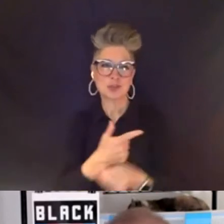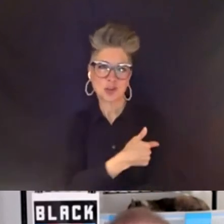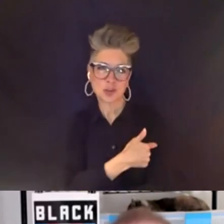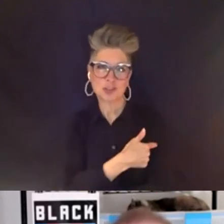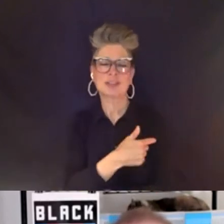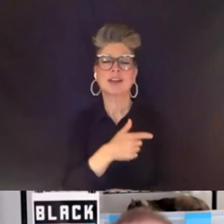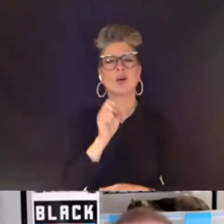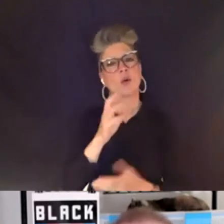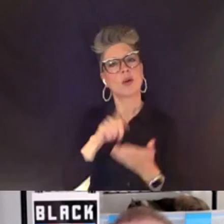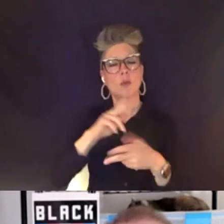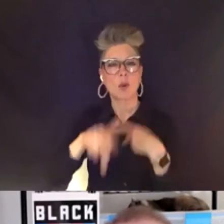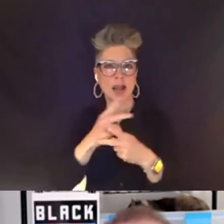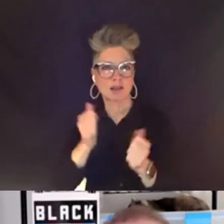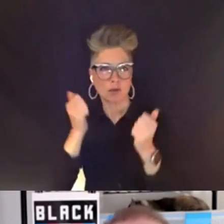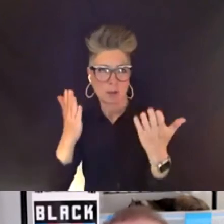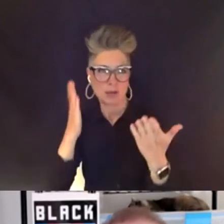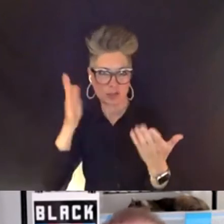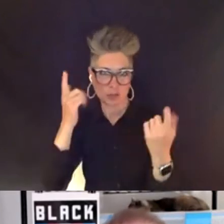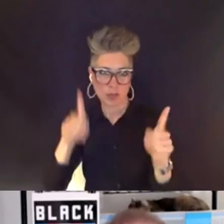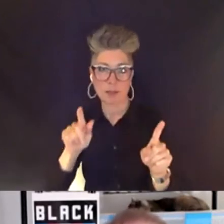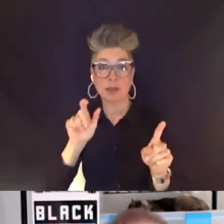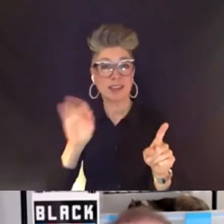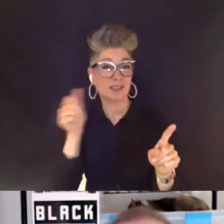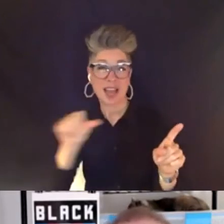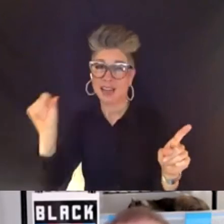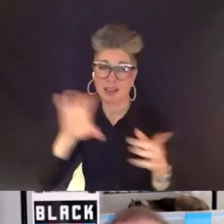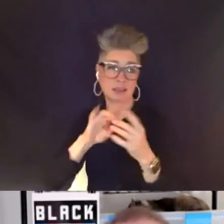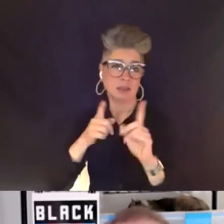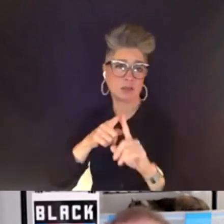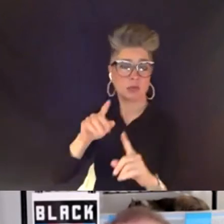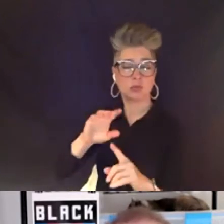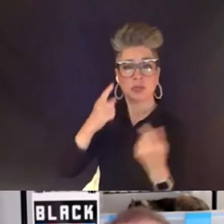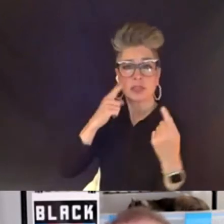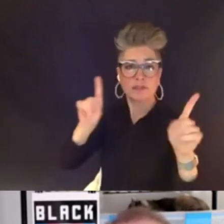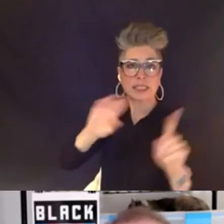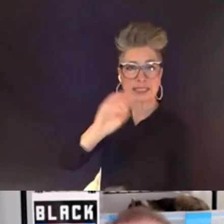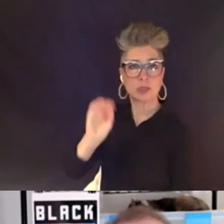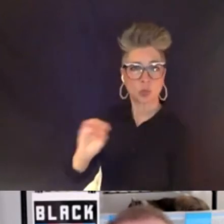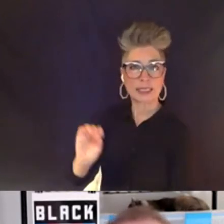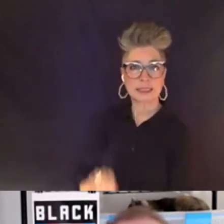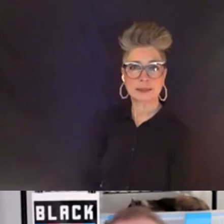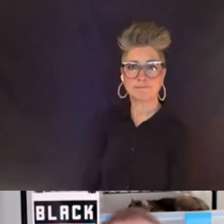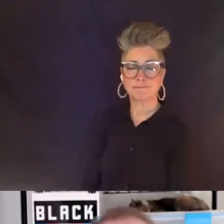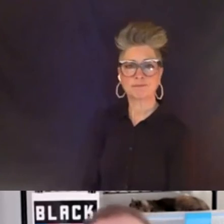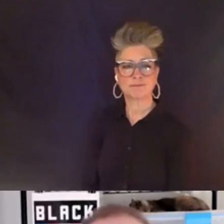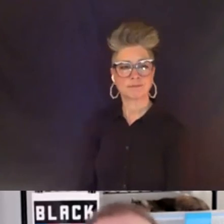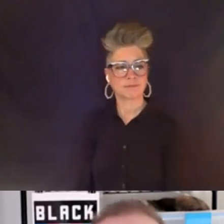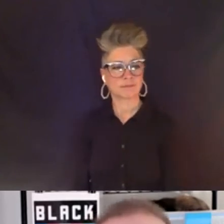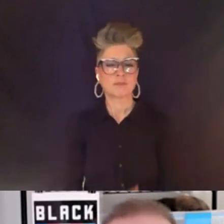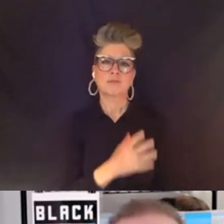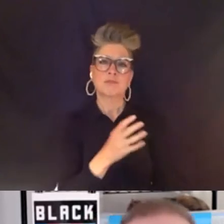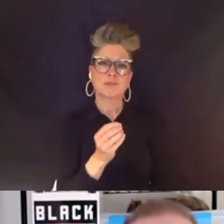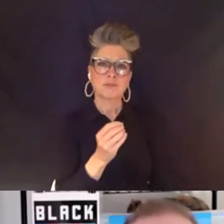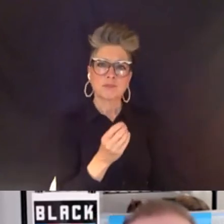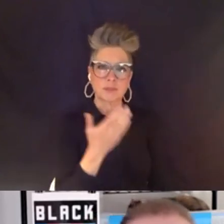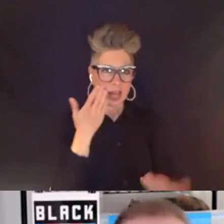recommendations will be made, if any, based on these efficacy rates. So. Well, and I was gonna say, I don't know if you